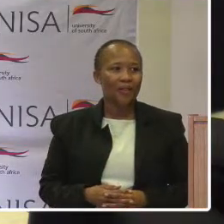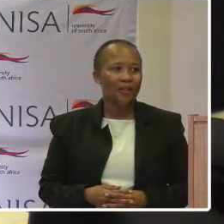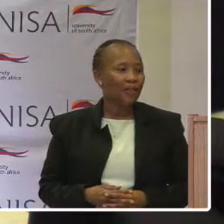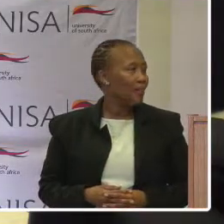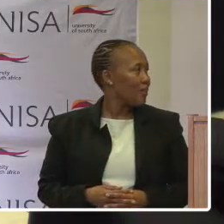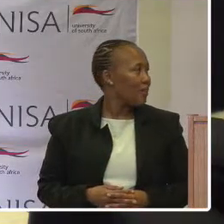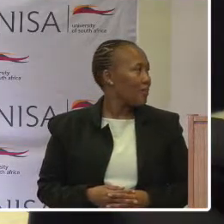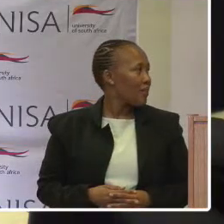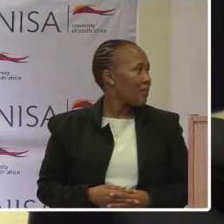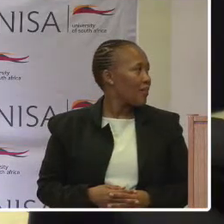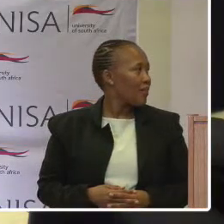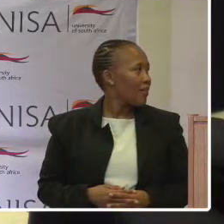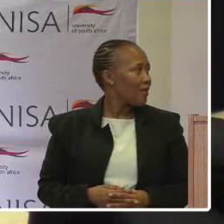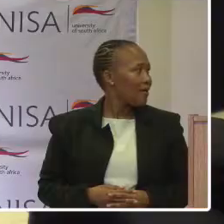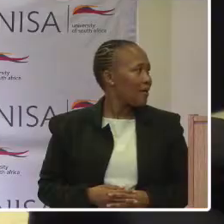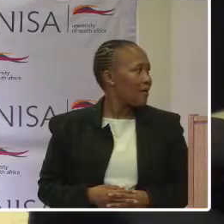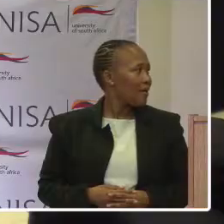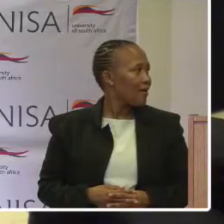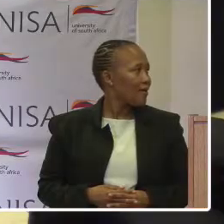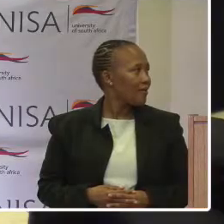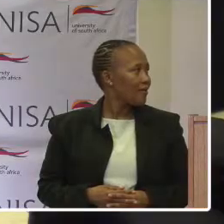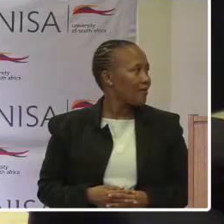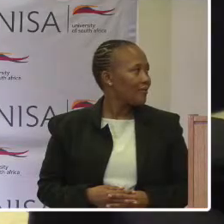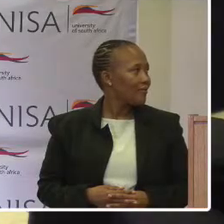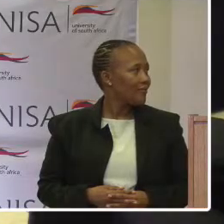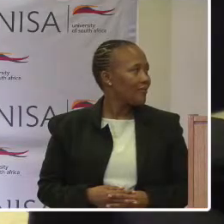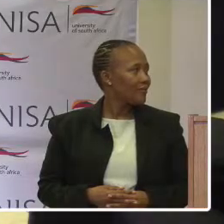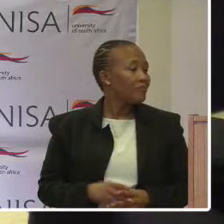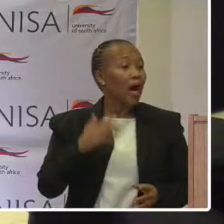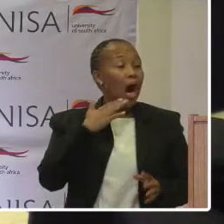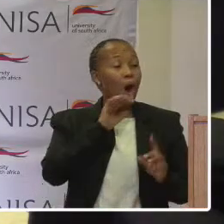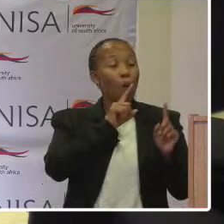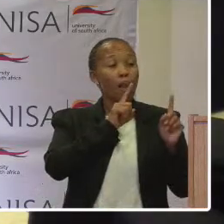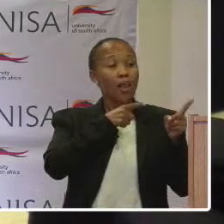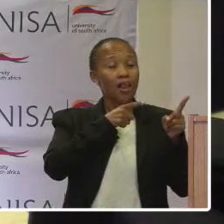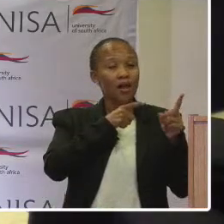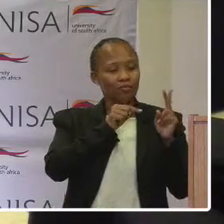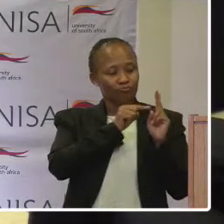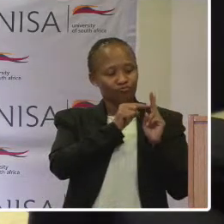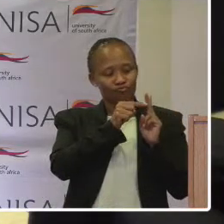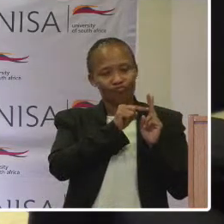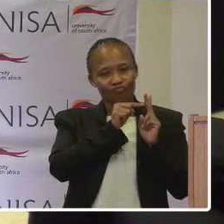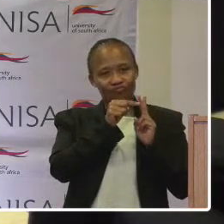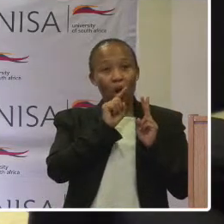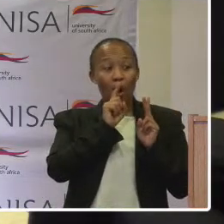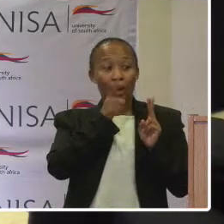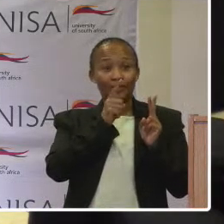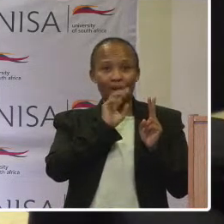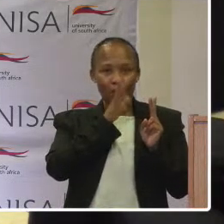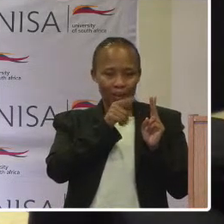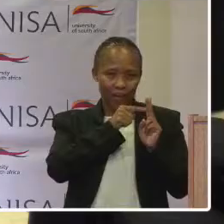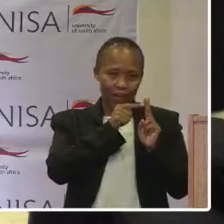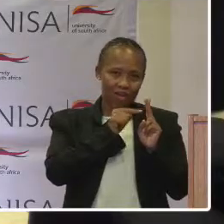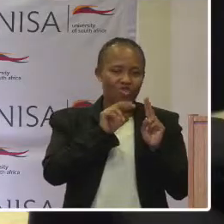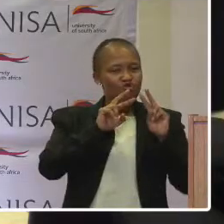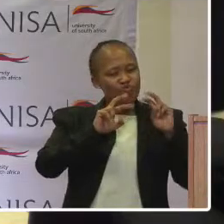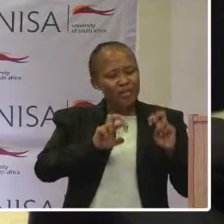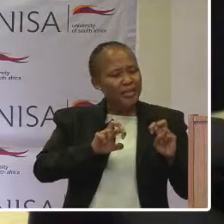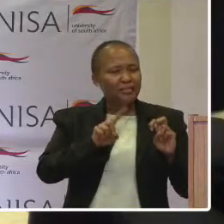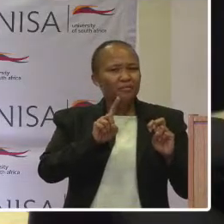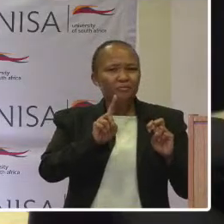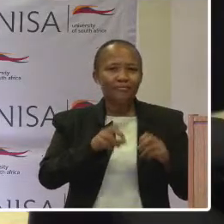I'm definitely going to answer the two questions. Which one should I answer first? What is research? Right?